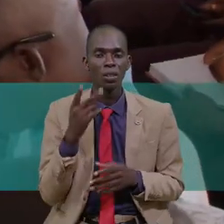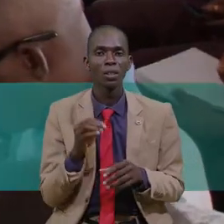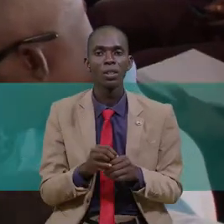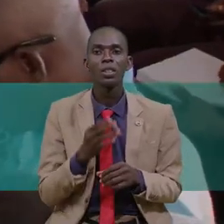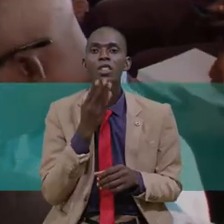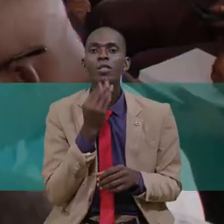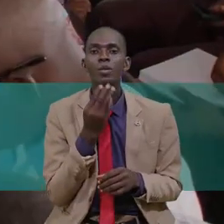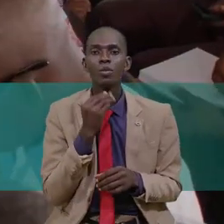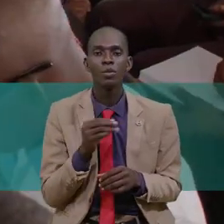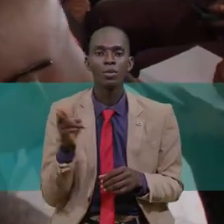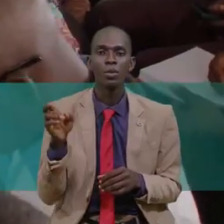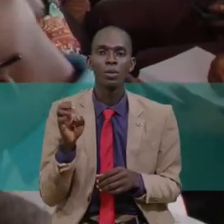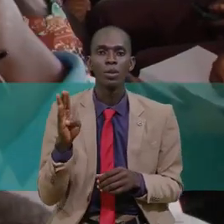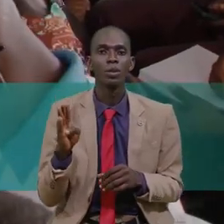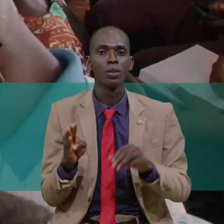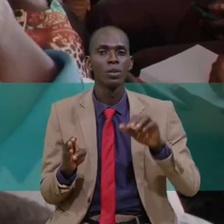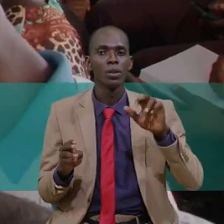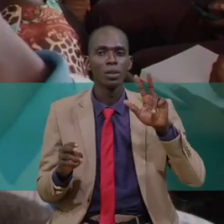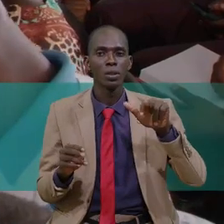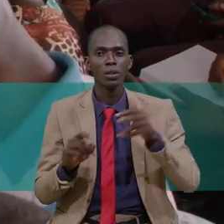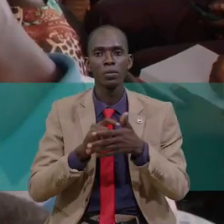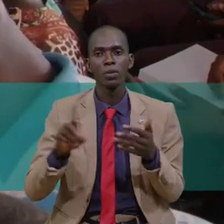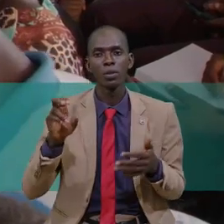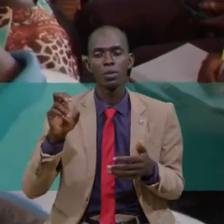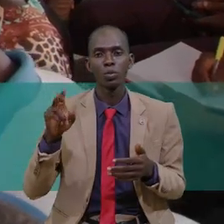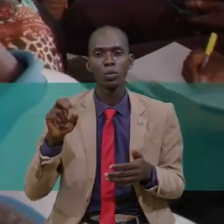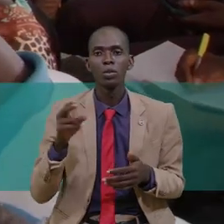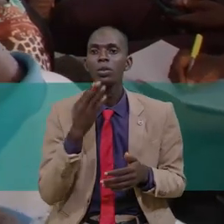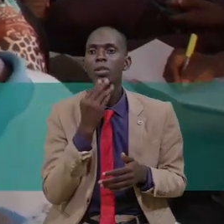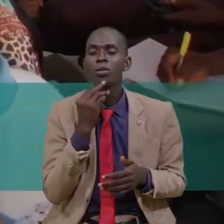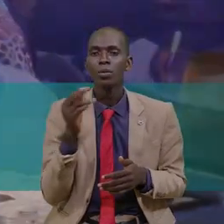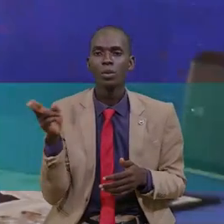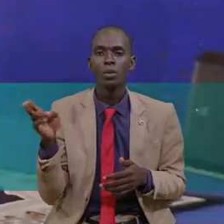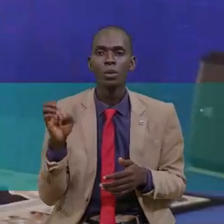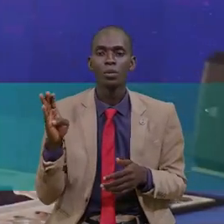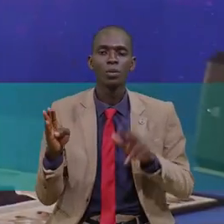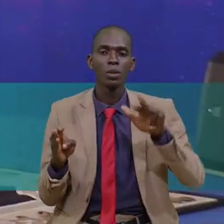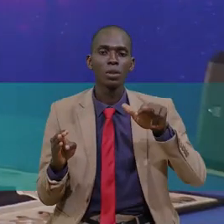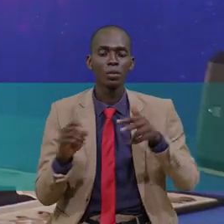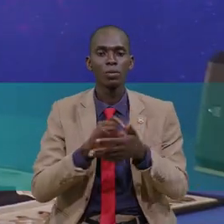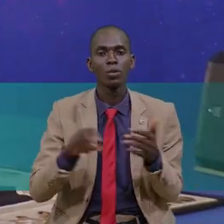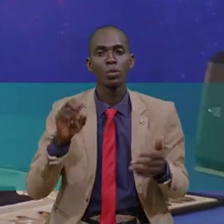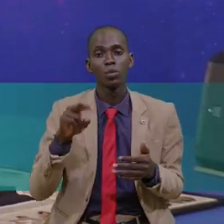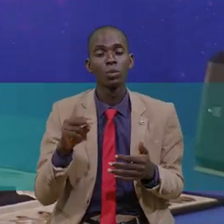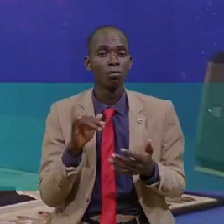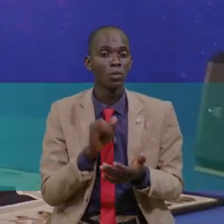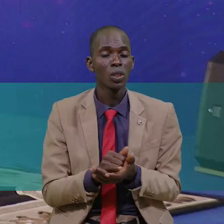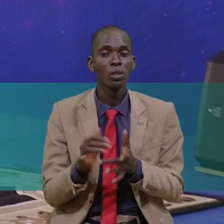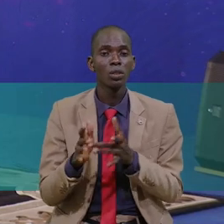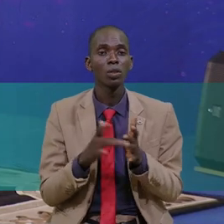I'm reading from verse 12. Hebrews 13, verse 12, therefore, wherefore Jesus also, that